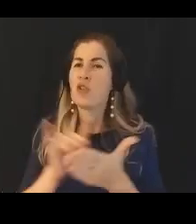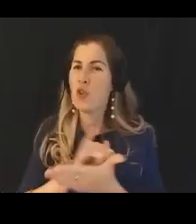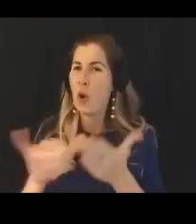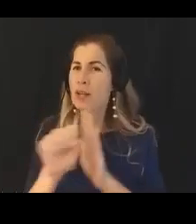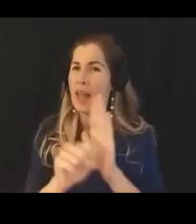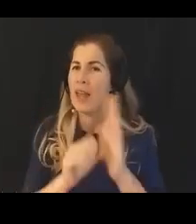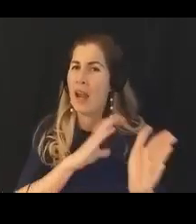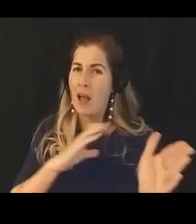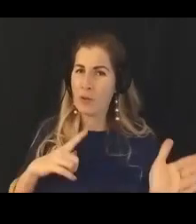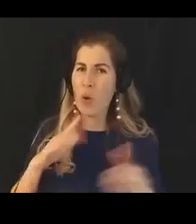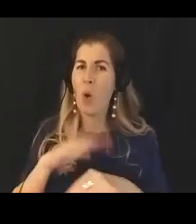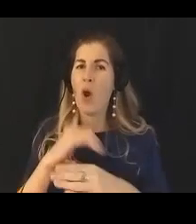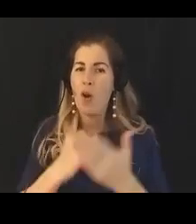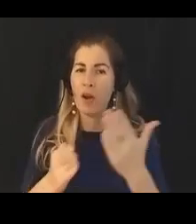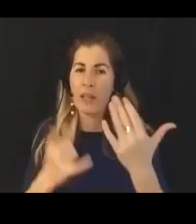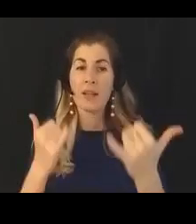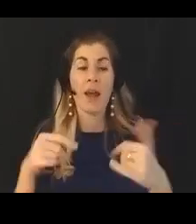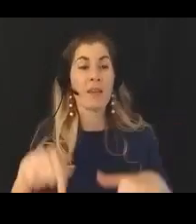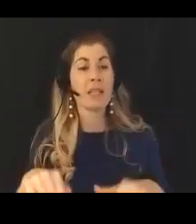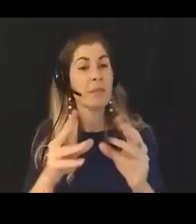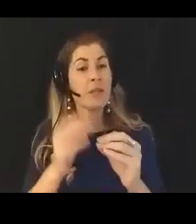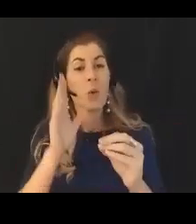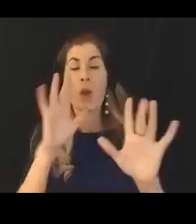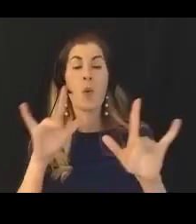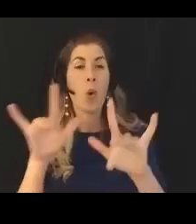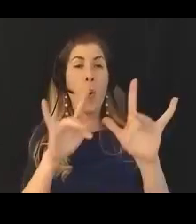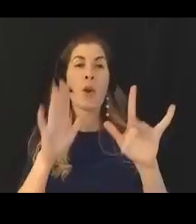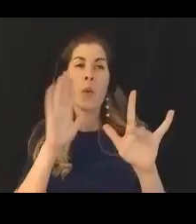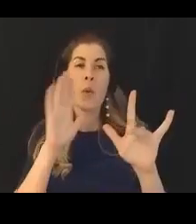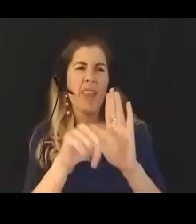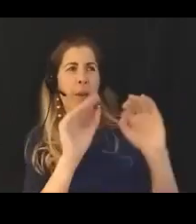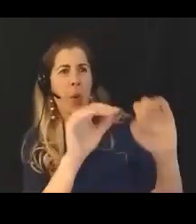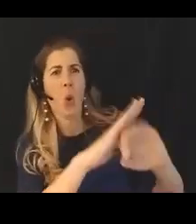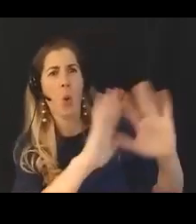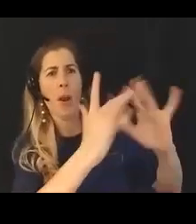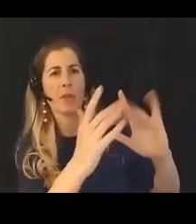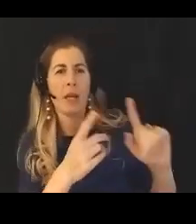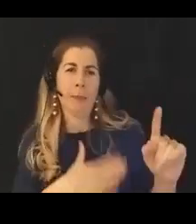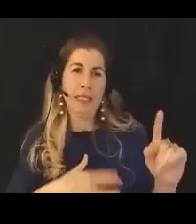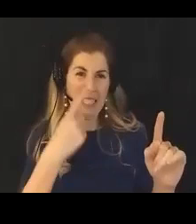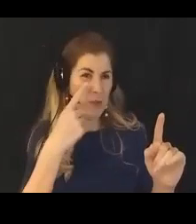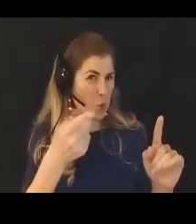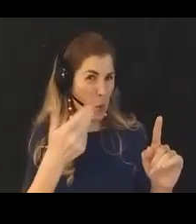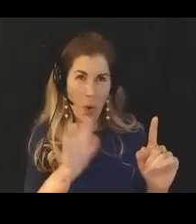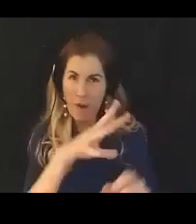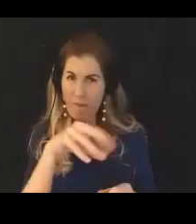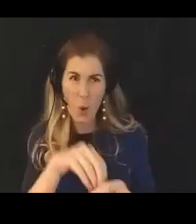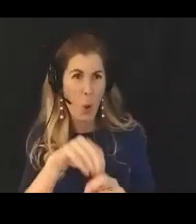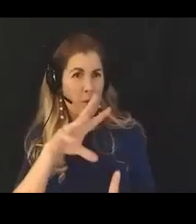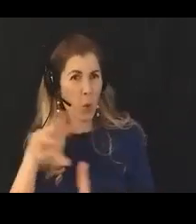Arts. This session is going to be recorded and later shared, so please turn off your video if you don't want to